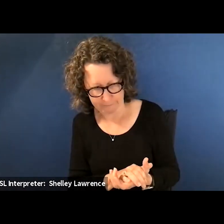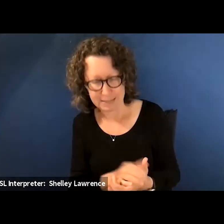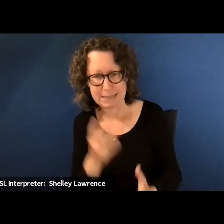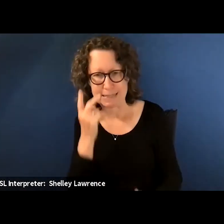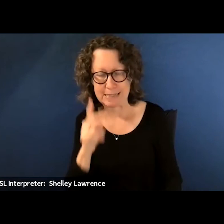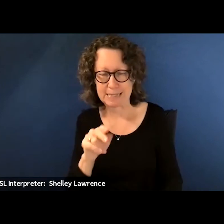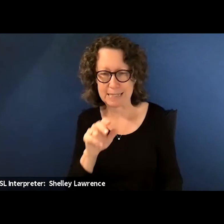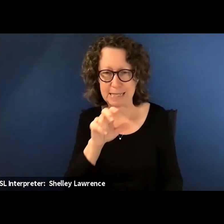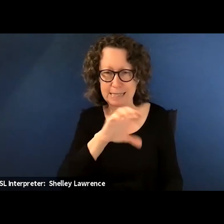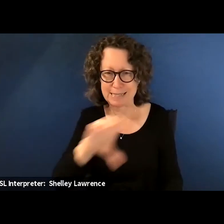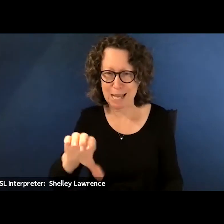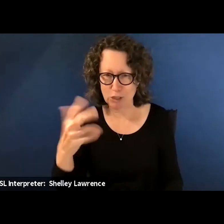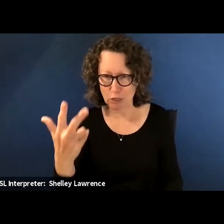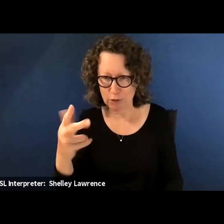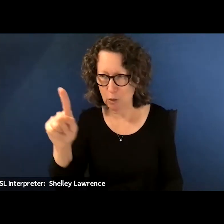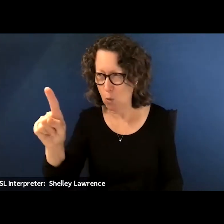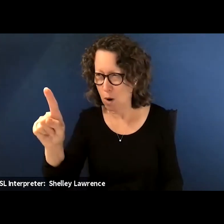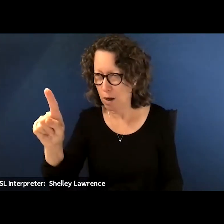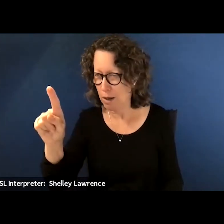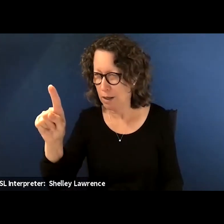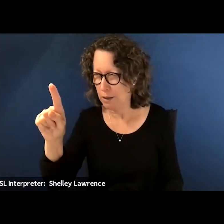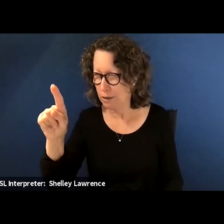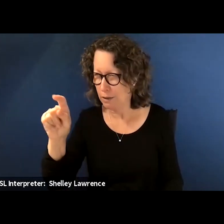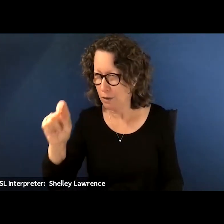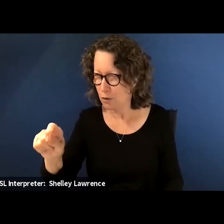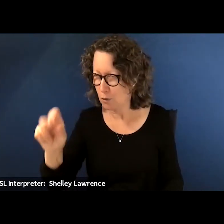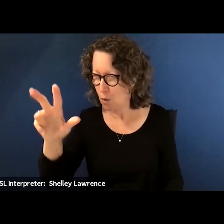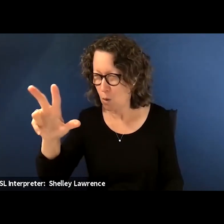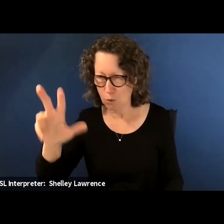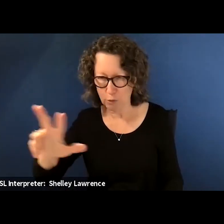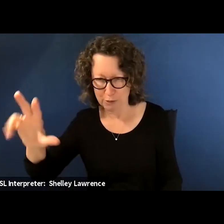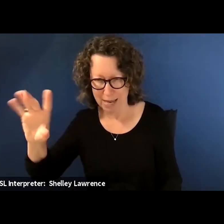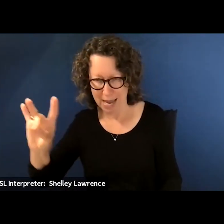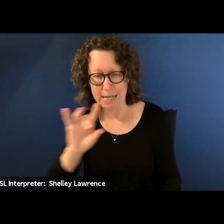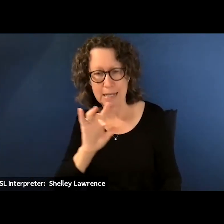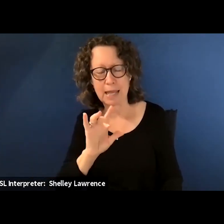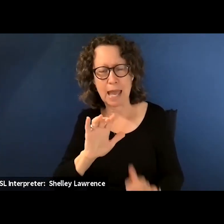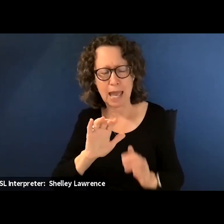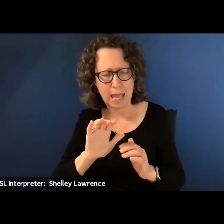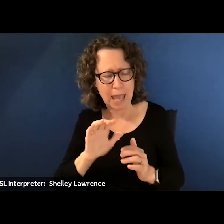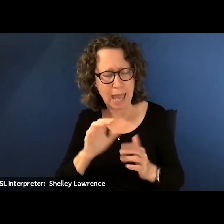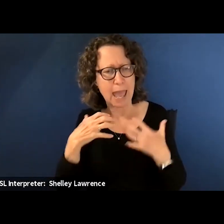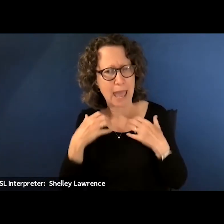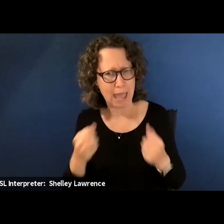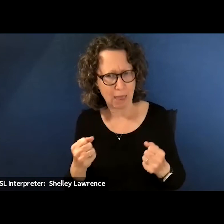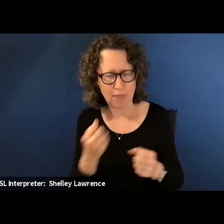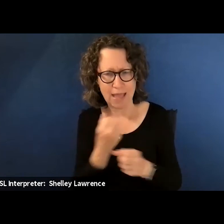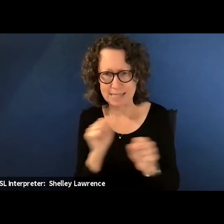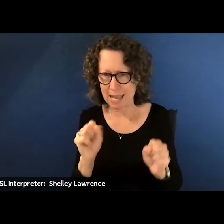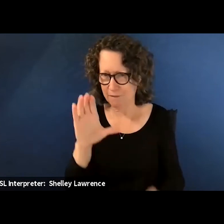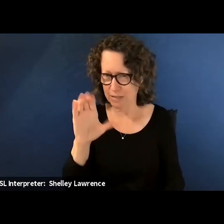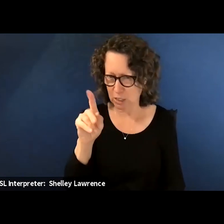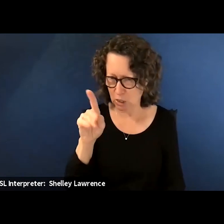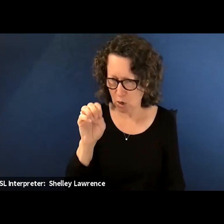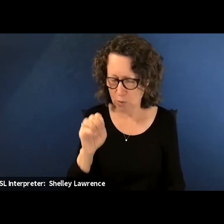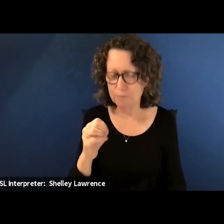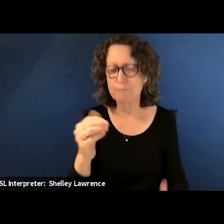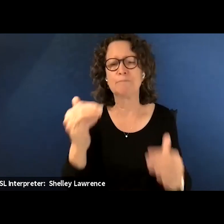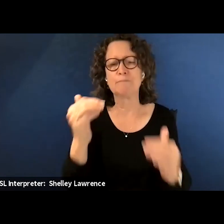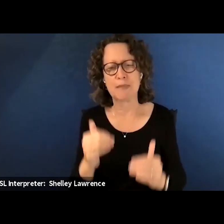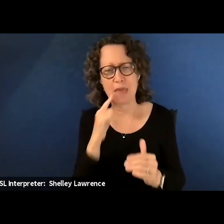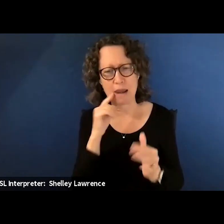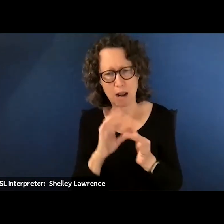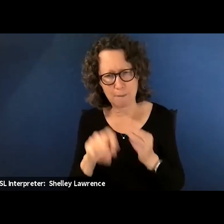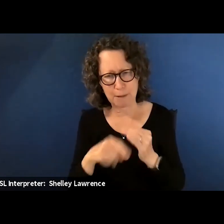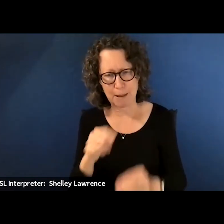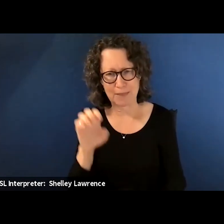3, section 120338 is added to the health and safety code. Then I wanted to make a comment about